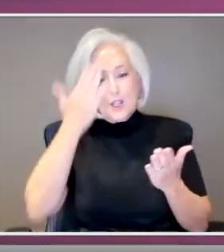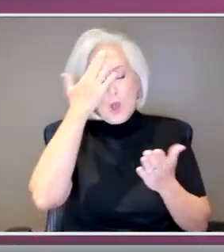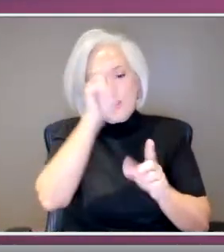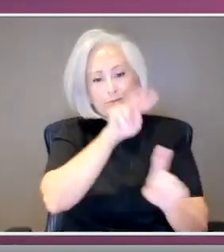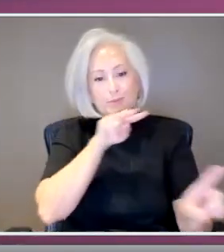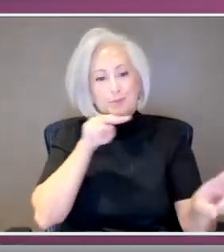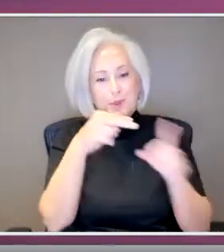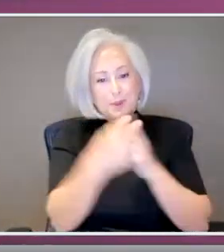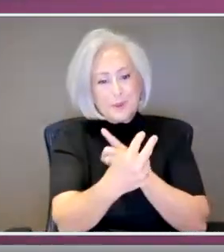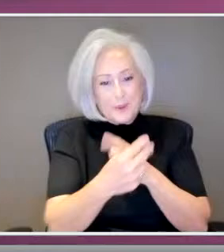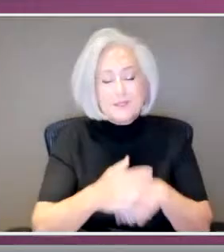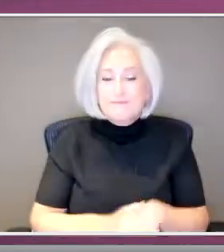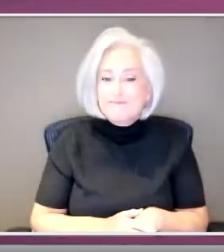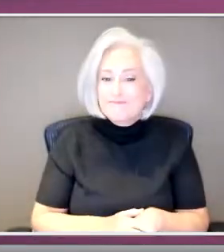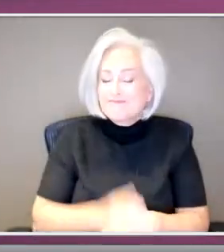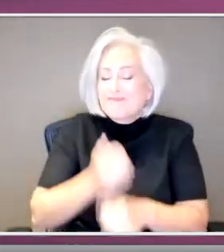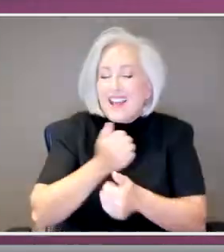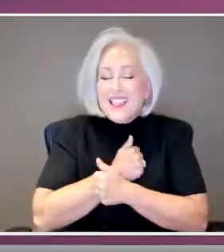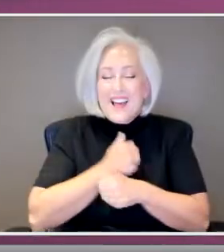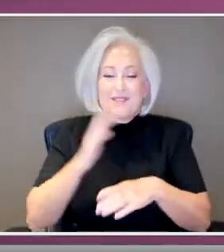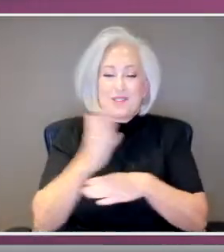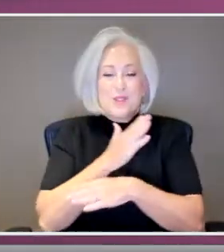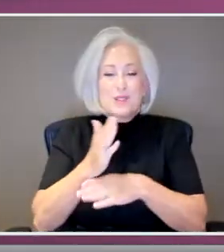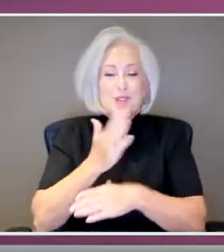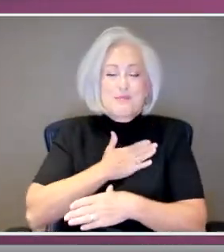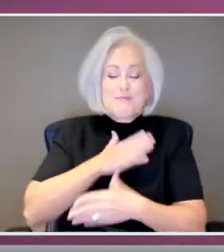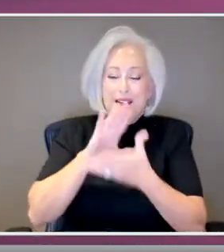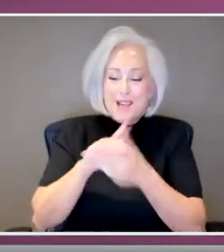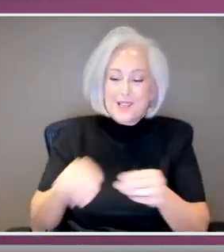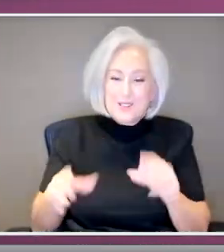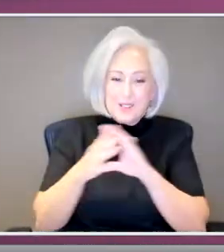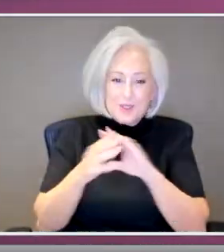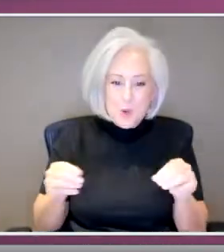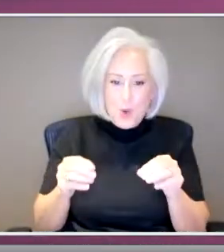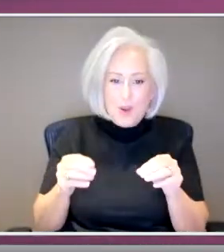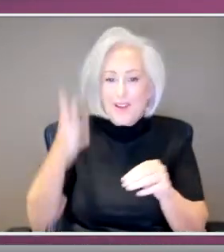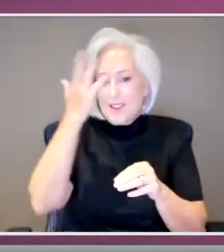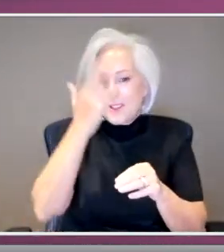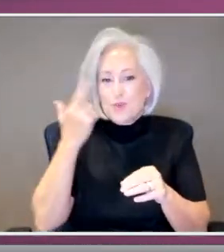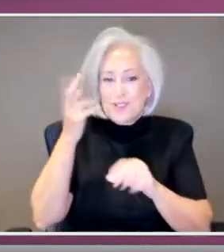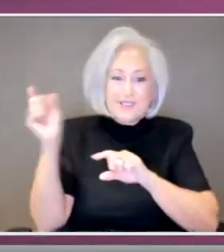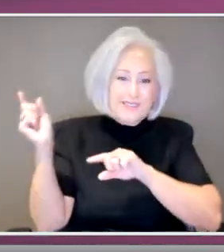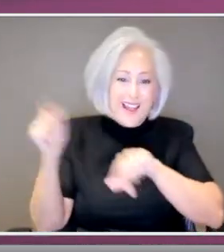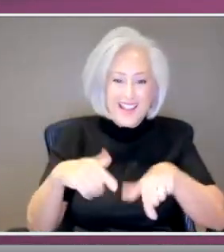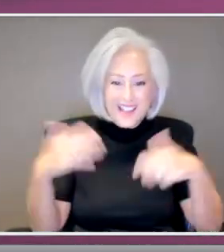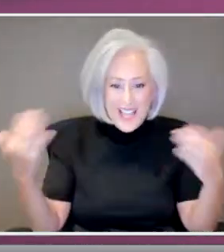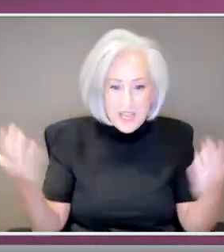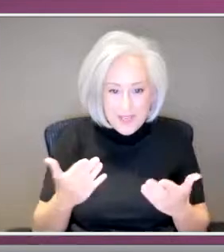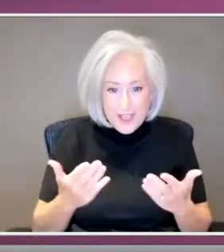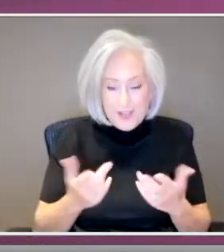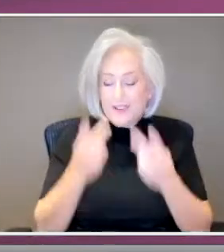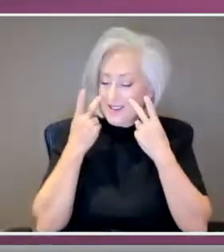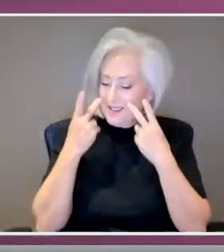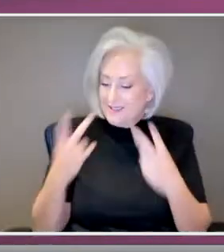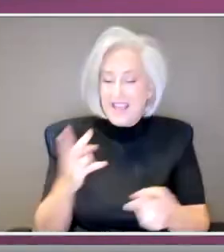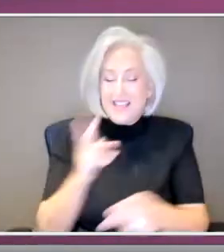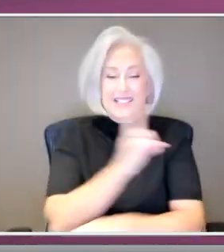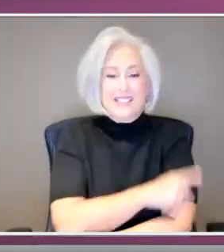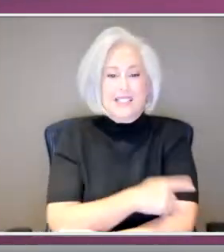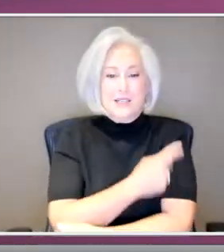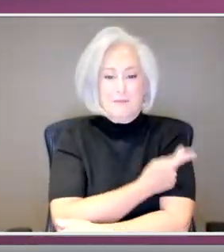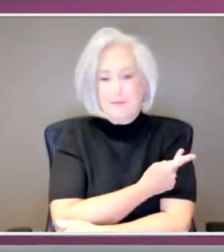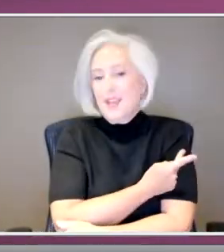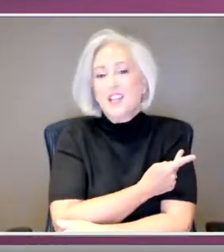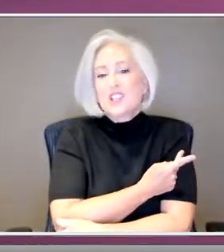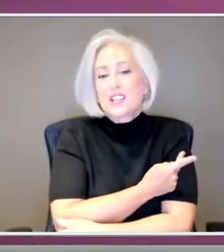story, which was kind of my main goal of kind of coming here and working in cardiac rehab, because I get to see patients, you know, they're